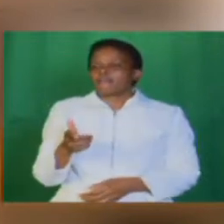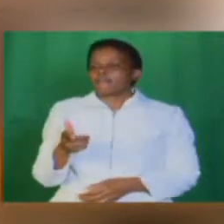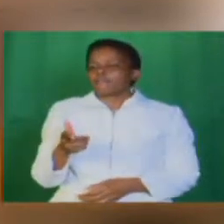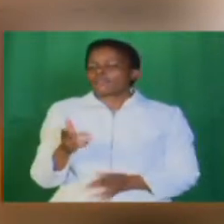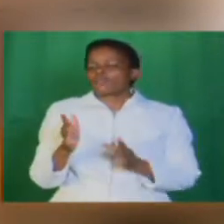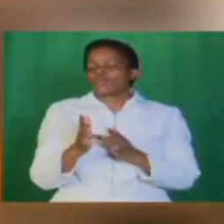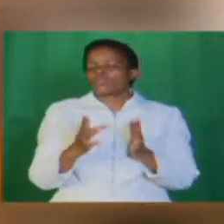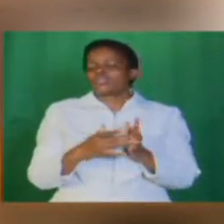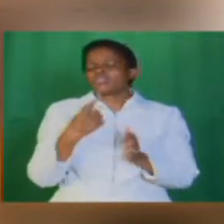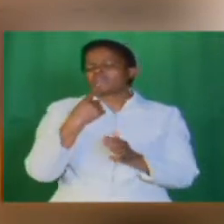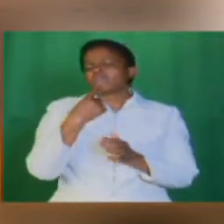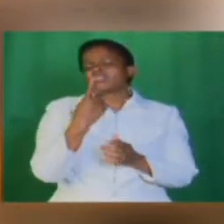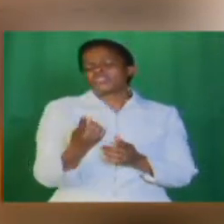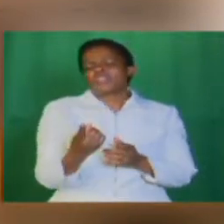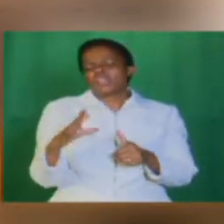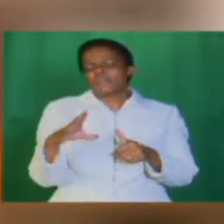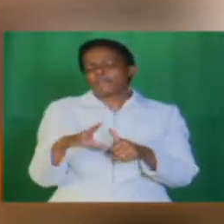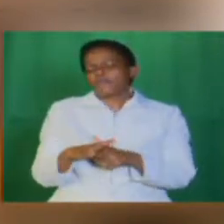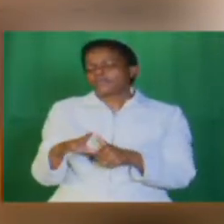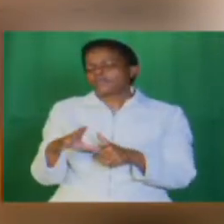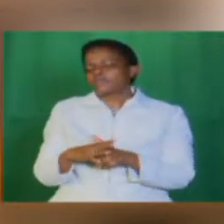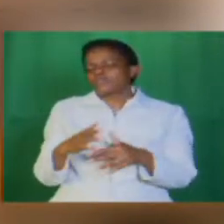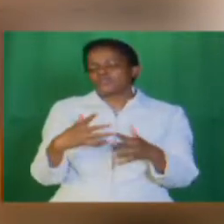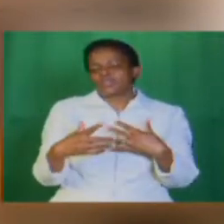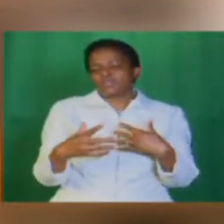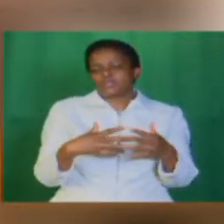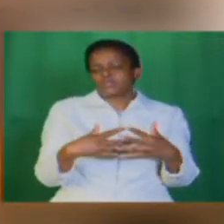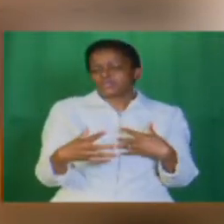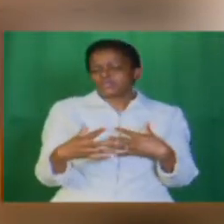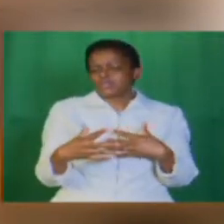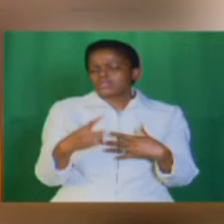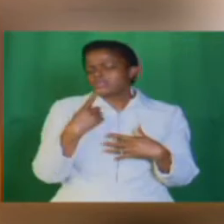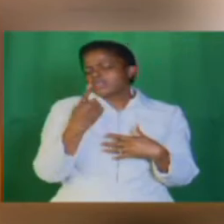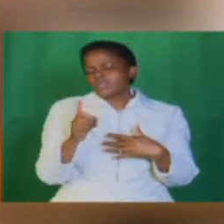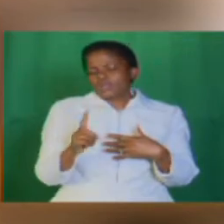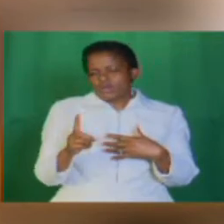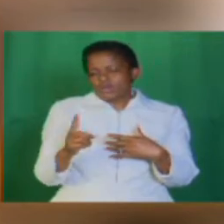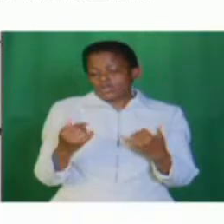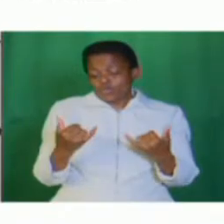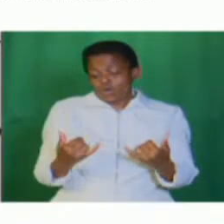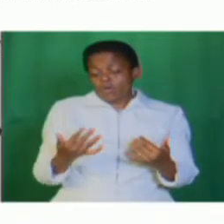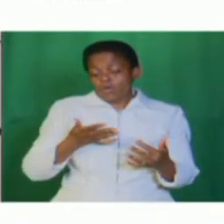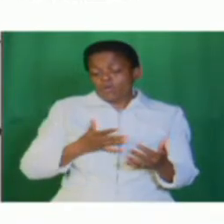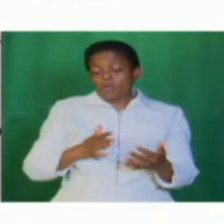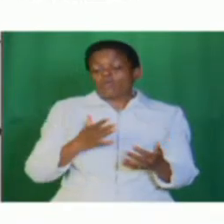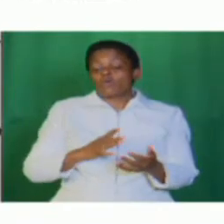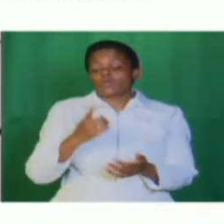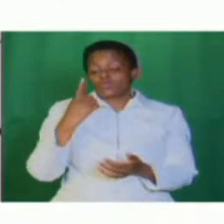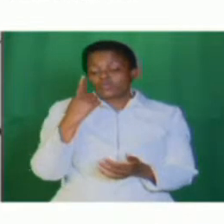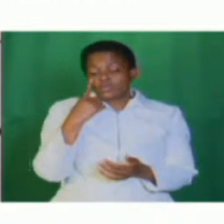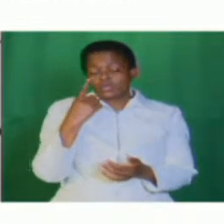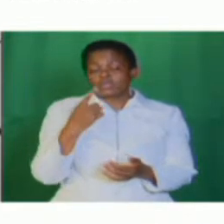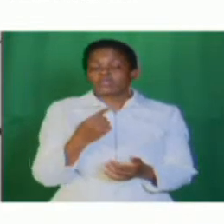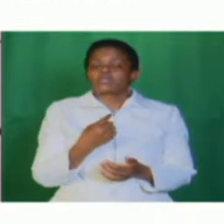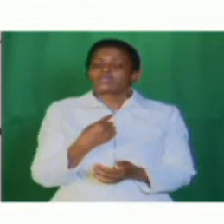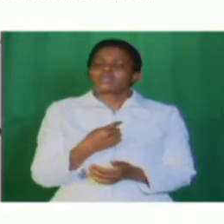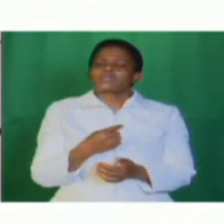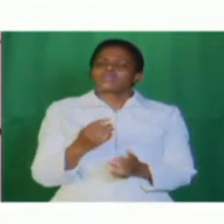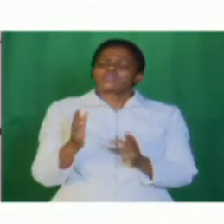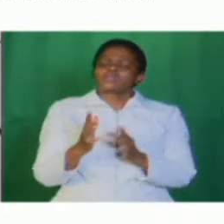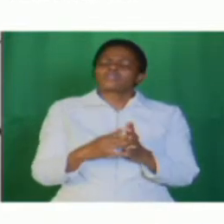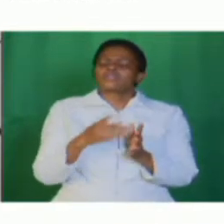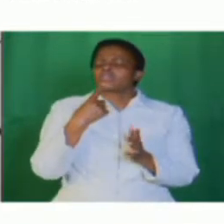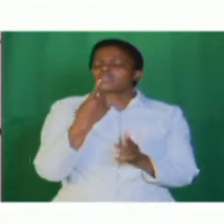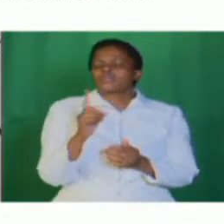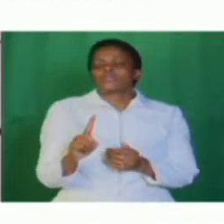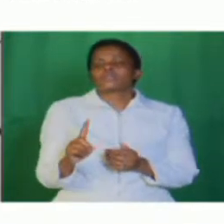things to them. Let us look at what Jesus said to his disciples before he ascended to